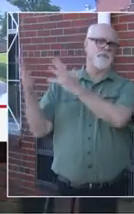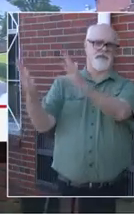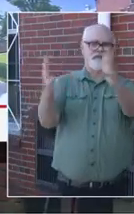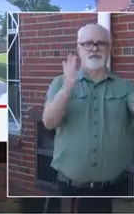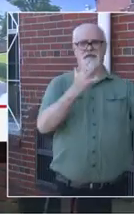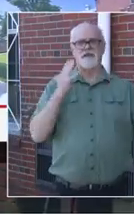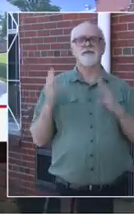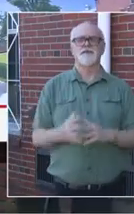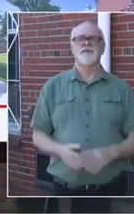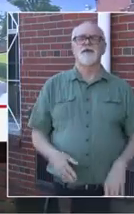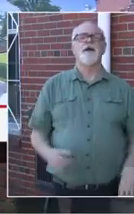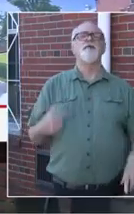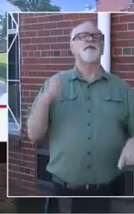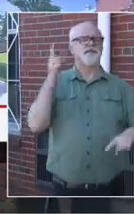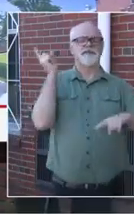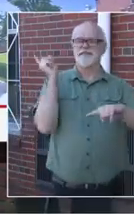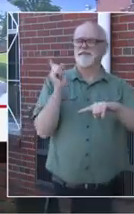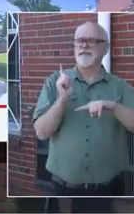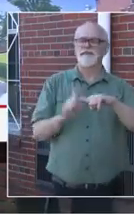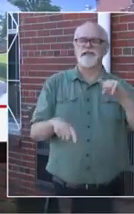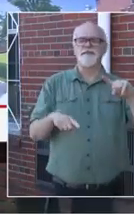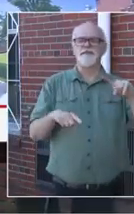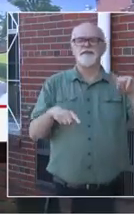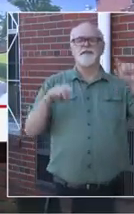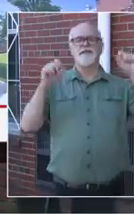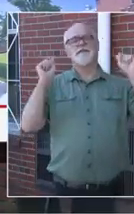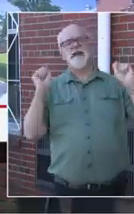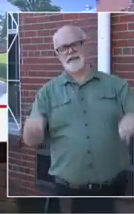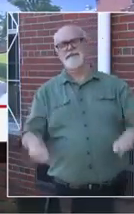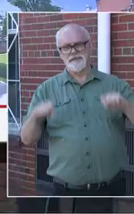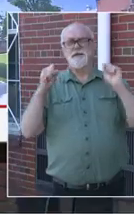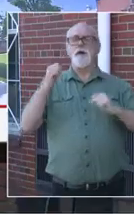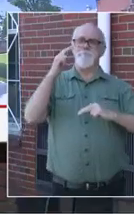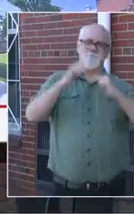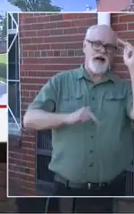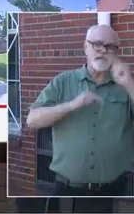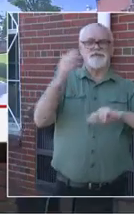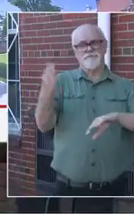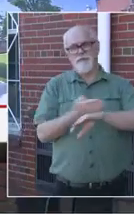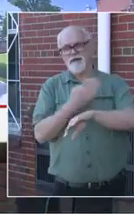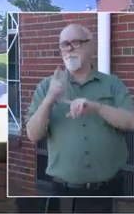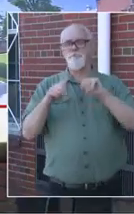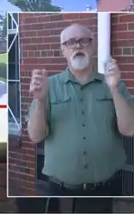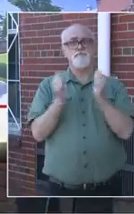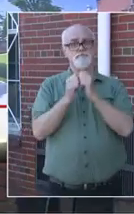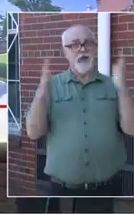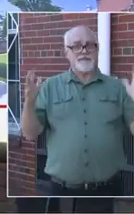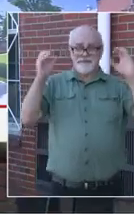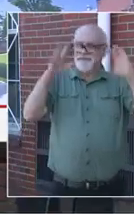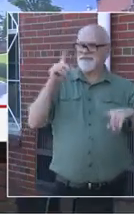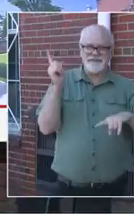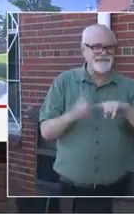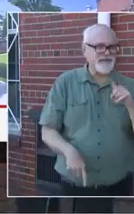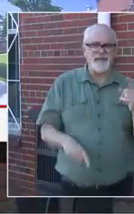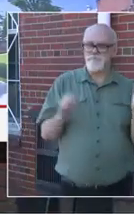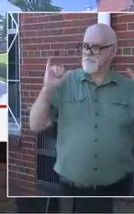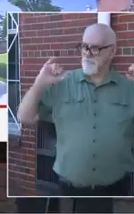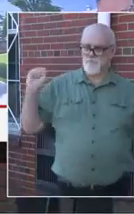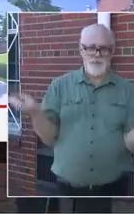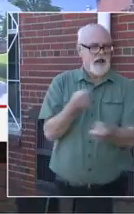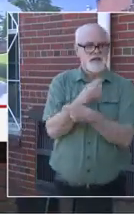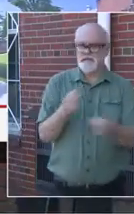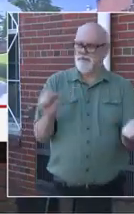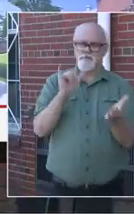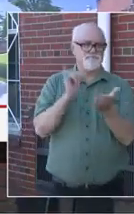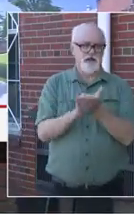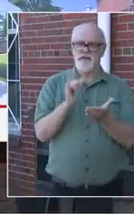educational facilities, but our educators are the ones that really make a difference. Shout out again to Principal Jenkins and the entire Burroughs team